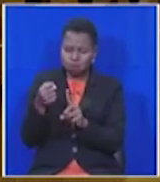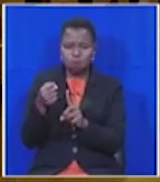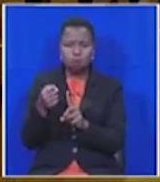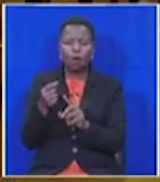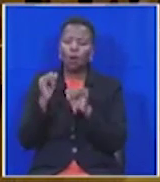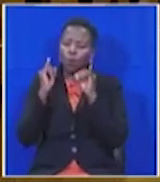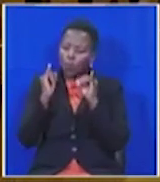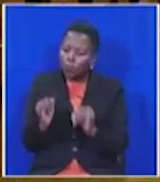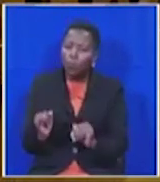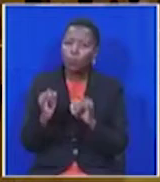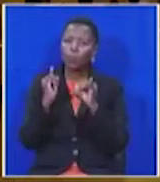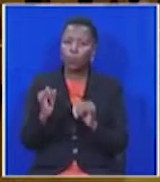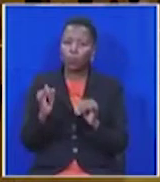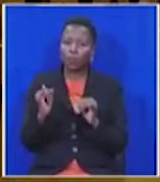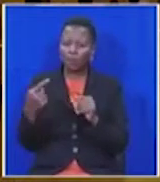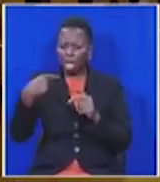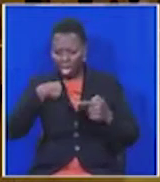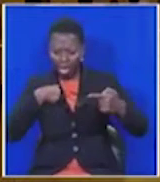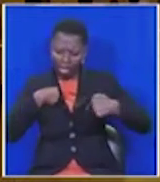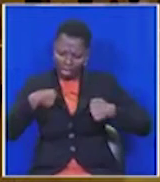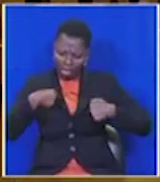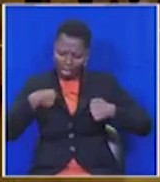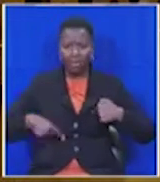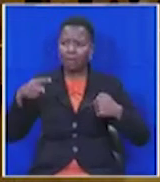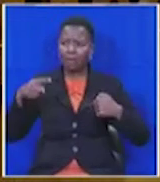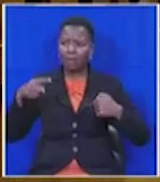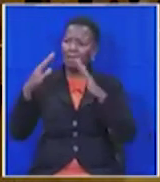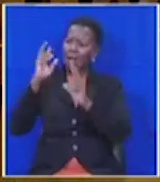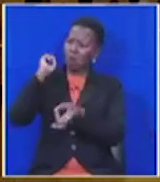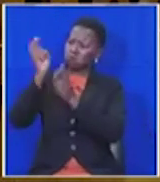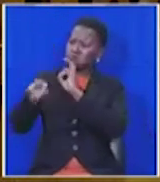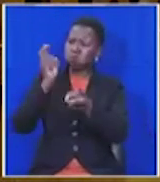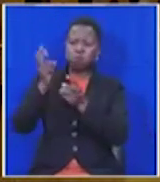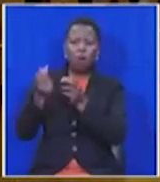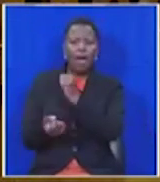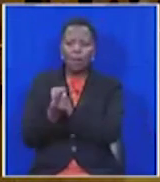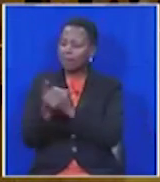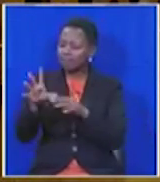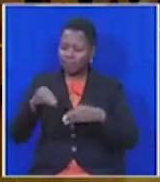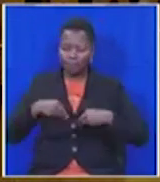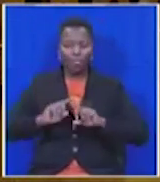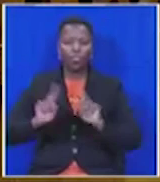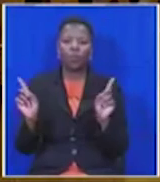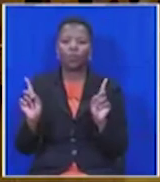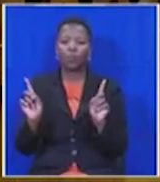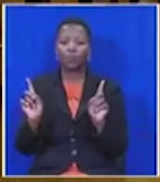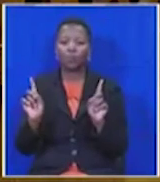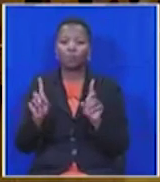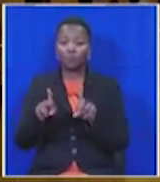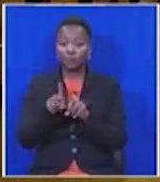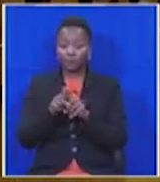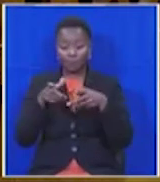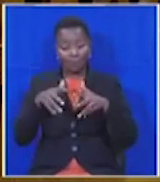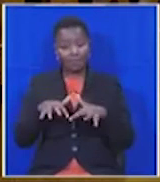We saw grievous bodily harm and harm to property. That should never be allowed. And I think that in this, Parliament has